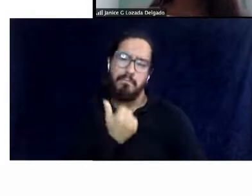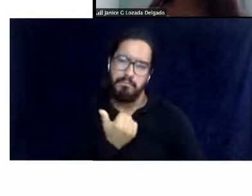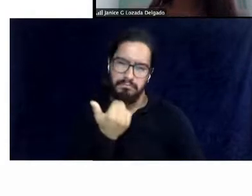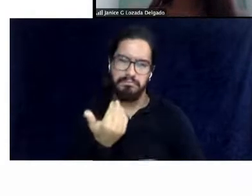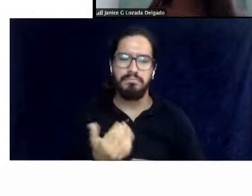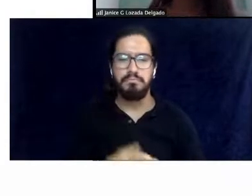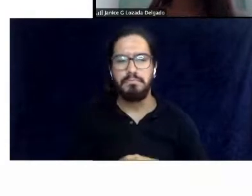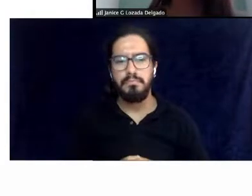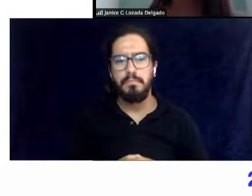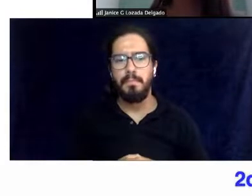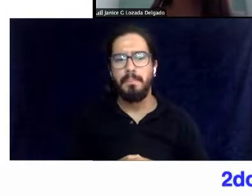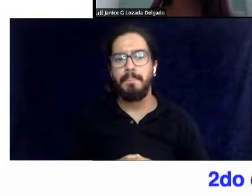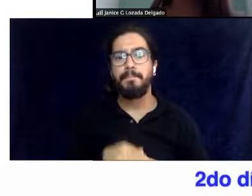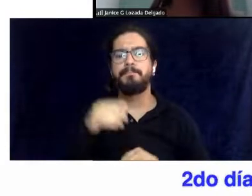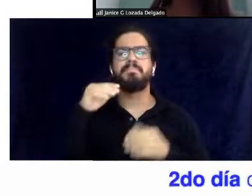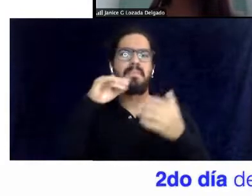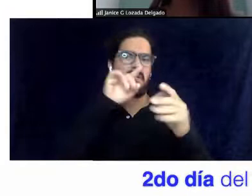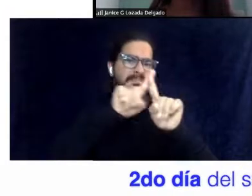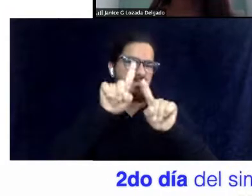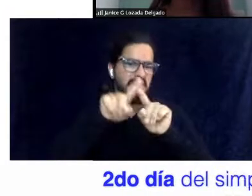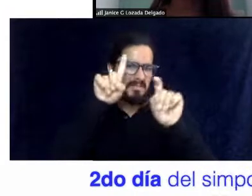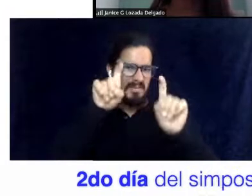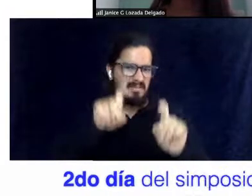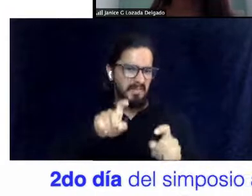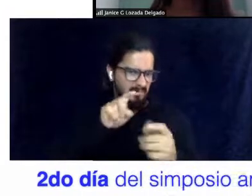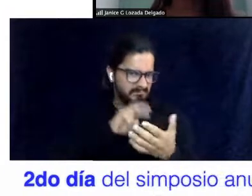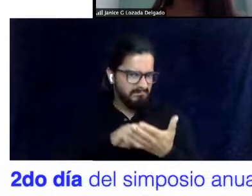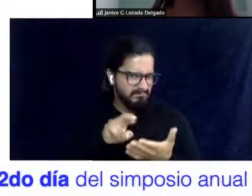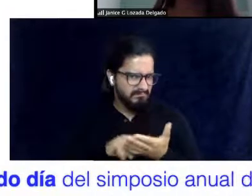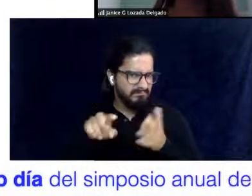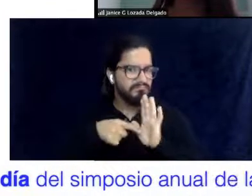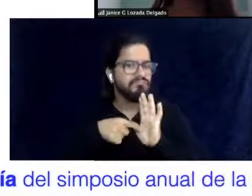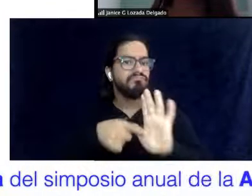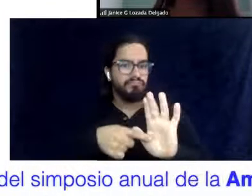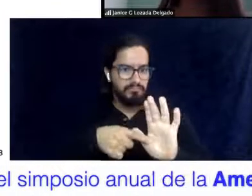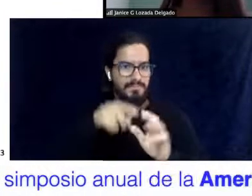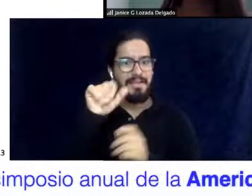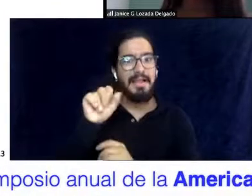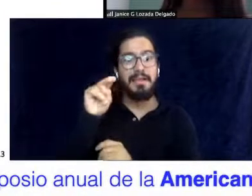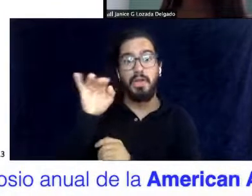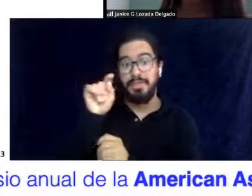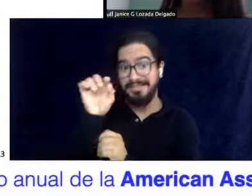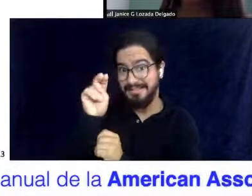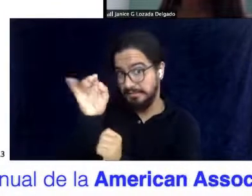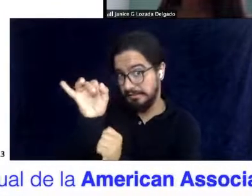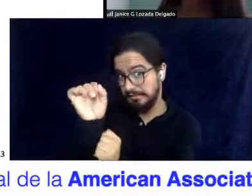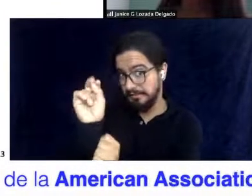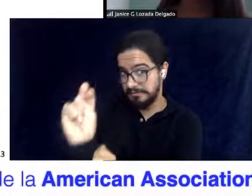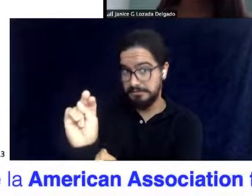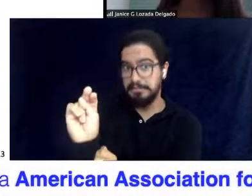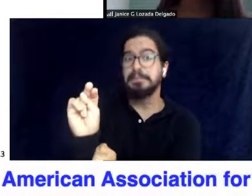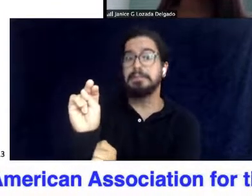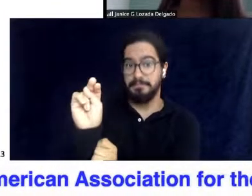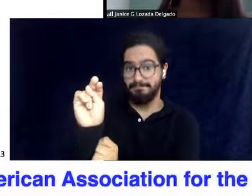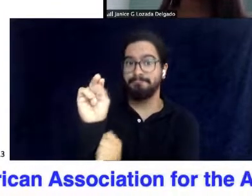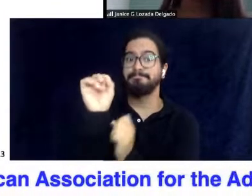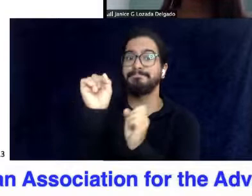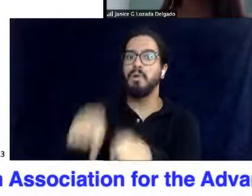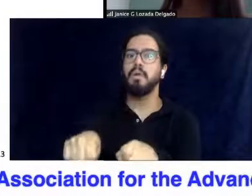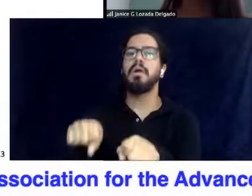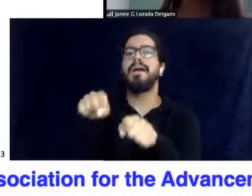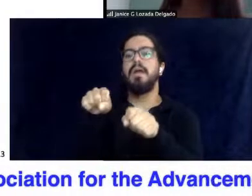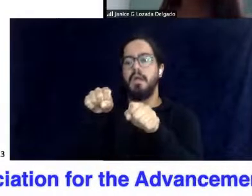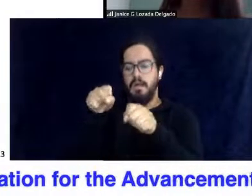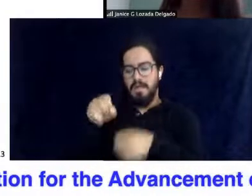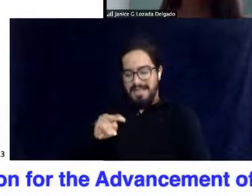Studies have shown that angiotensin II induces insulin resistance and type 2 diabetes, And this suggests that